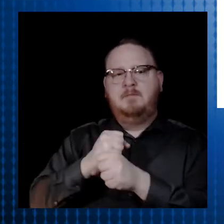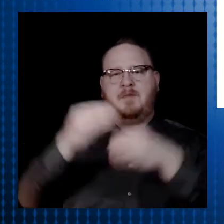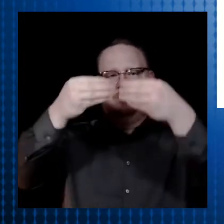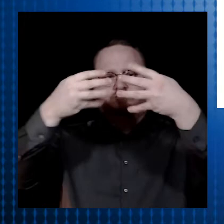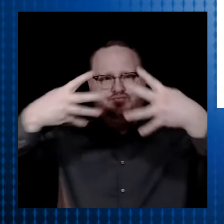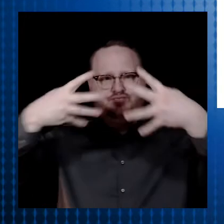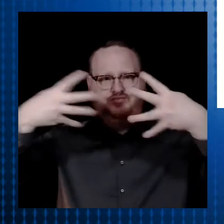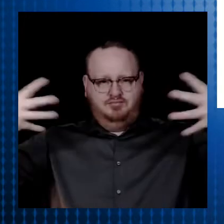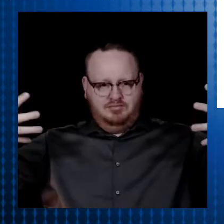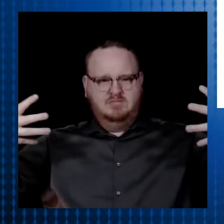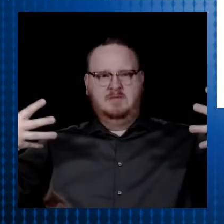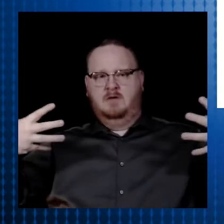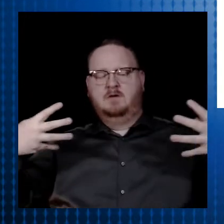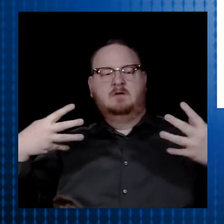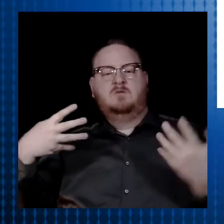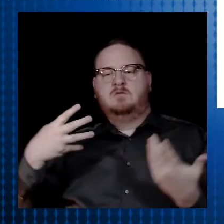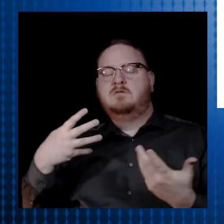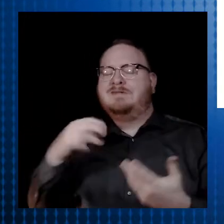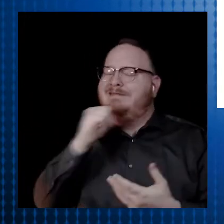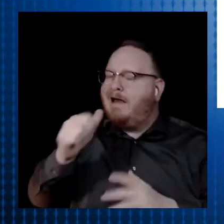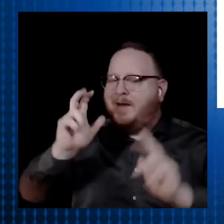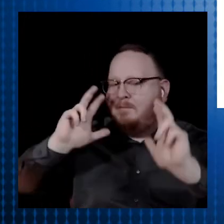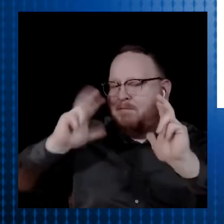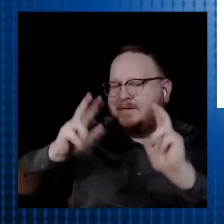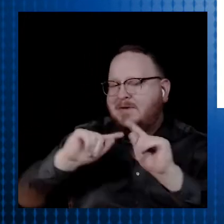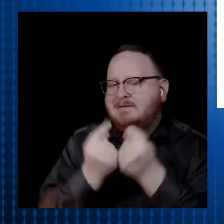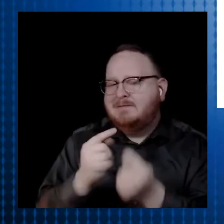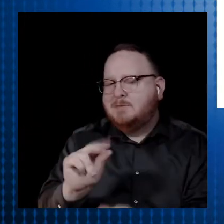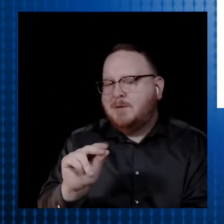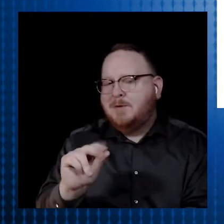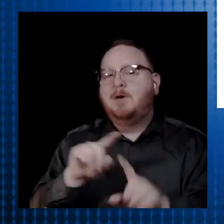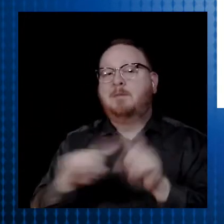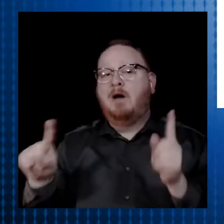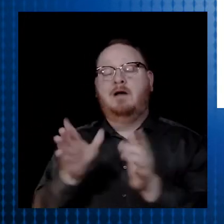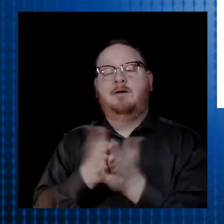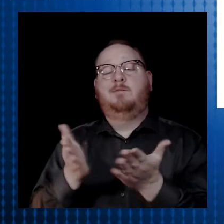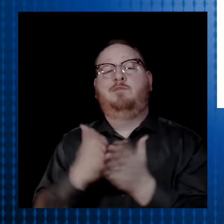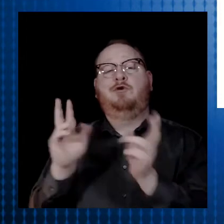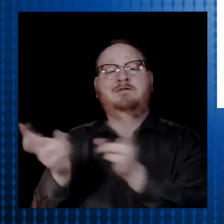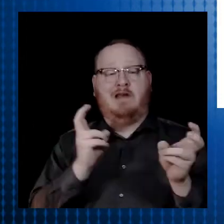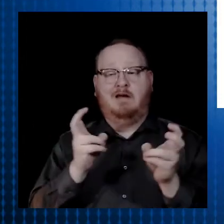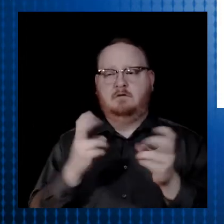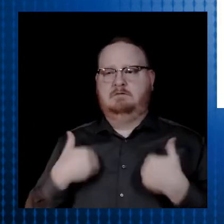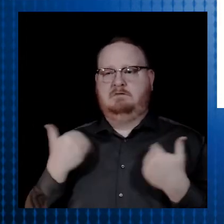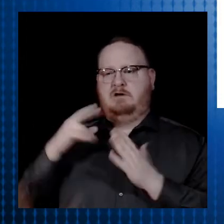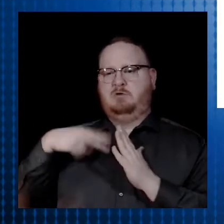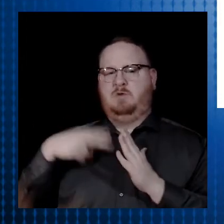of competing basketball teams across the country, but of book titles that young readers were gobbling up across the